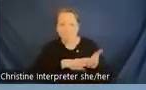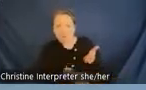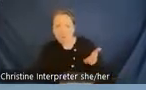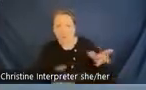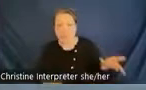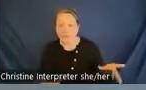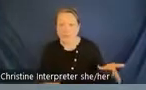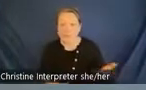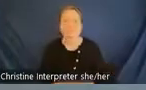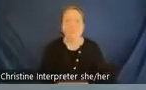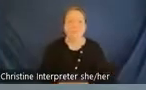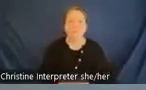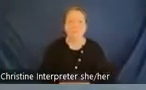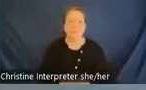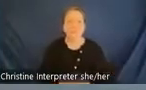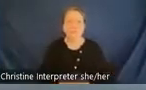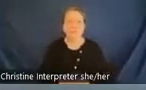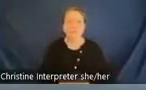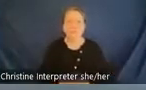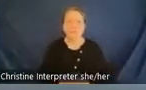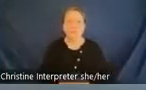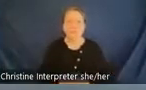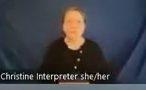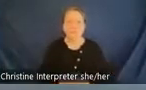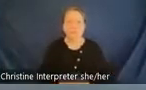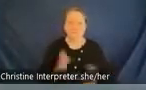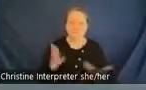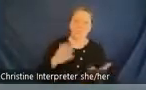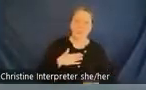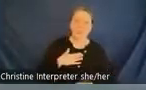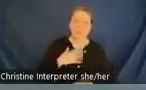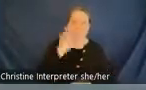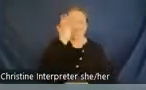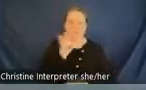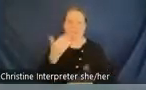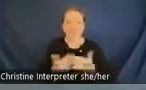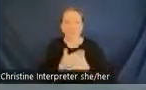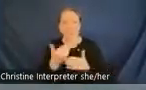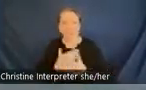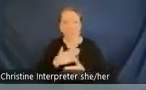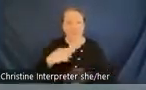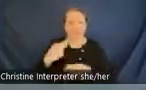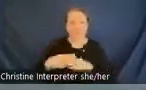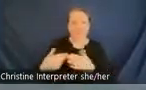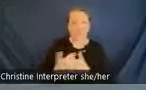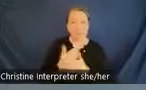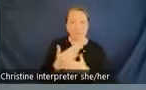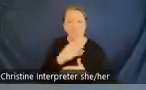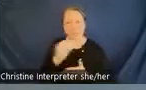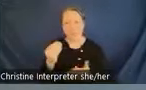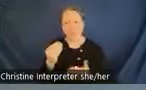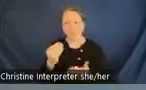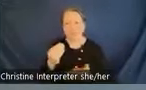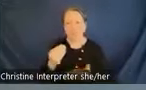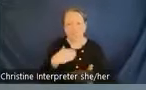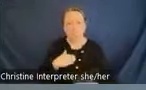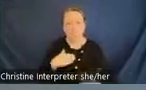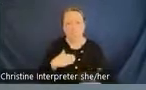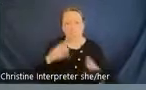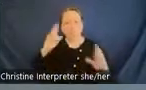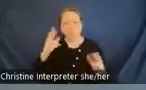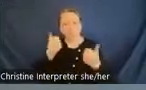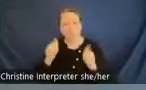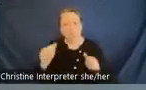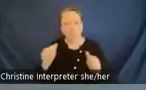continue to see my face and see the name of our organization as we try to really make sure